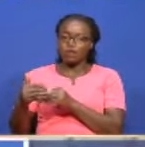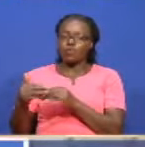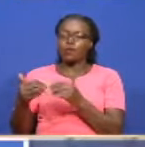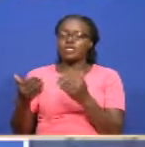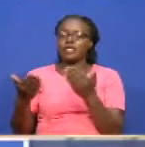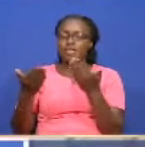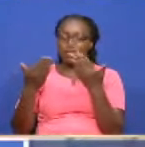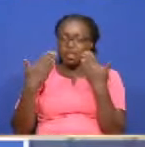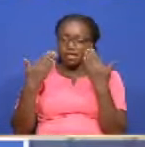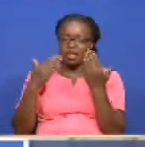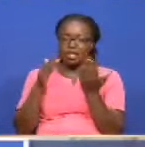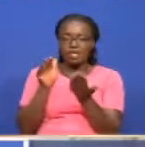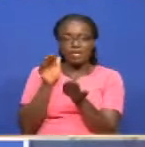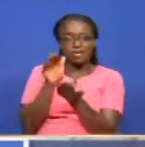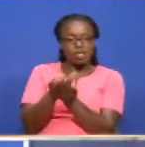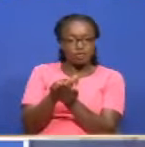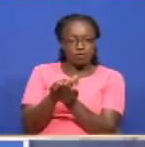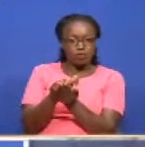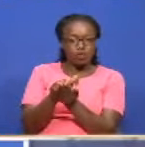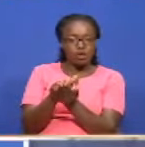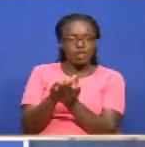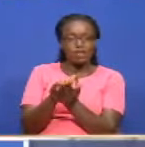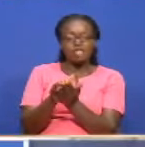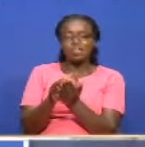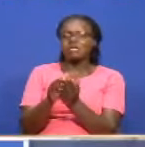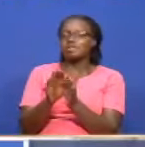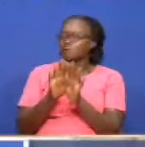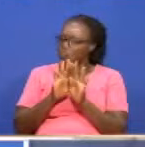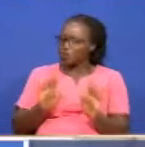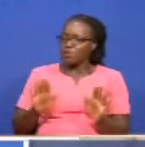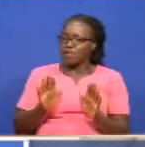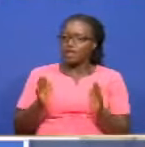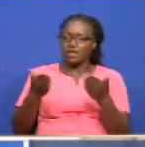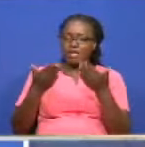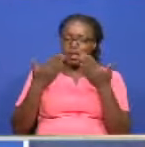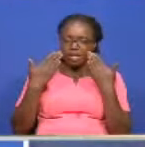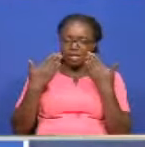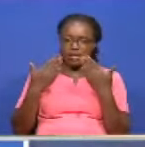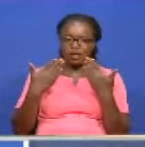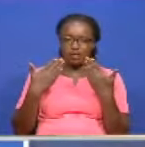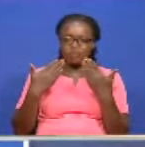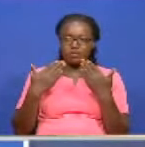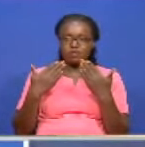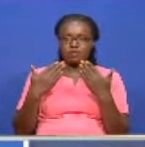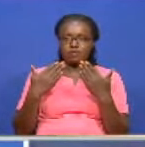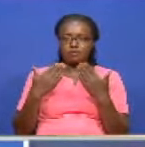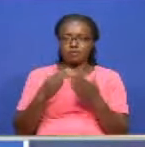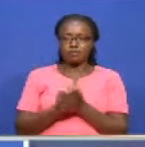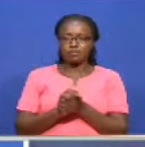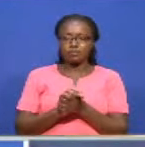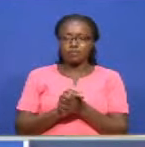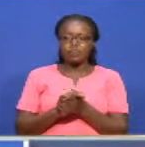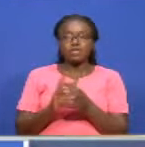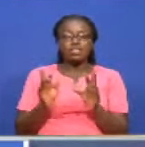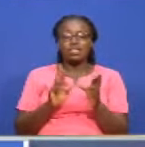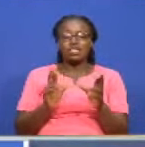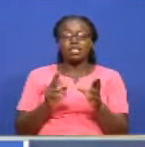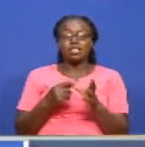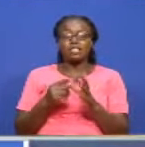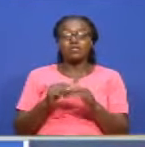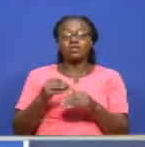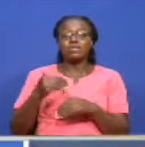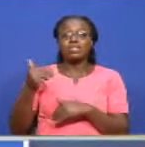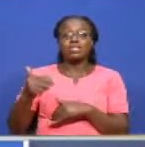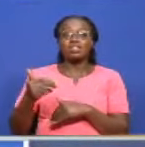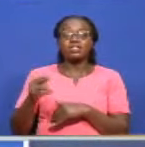air reservoir is where we have just air, which is contained there, ready to go to the next unit, which